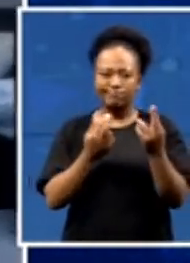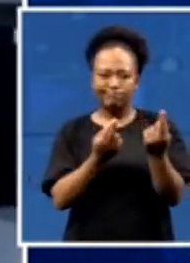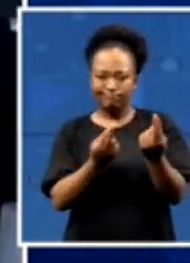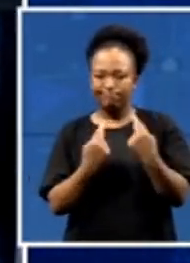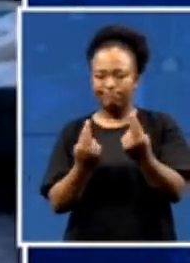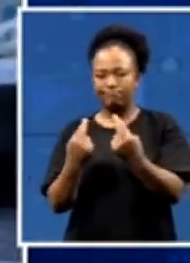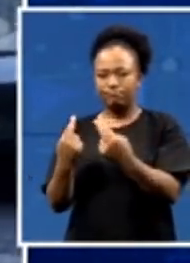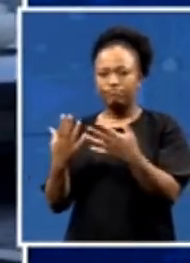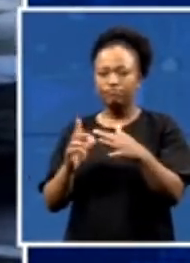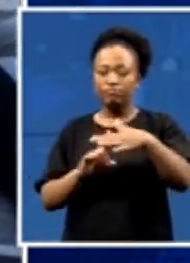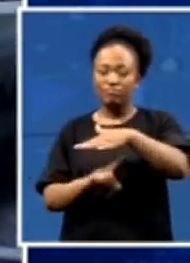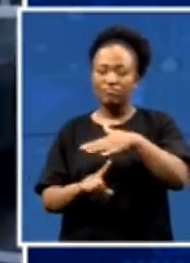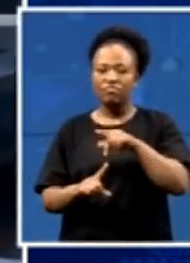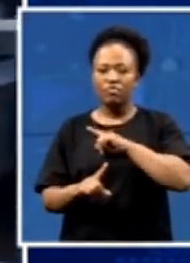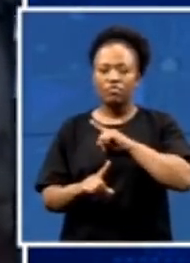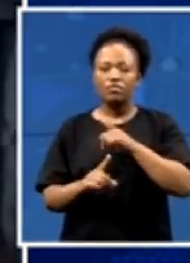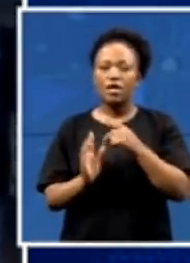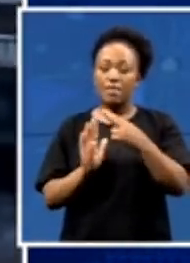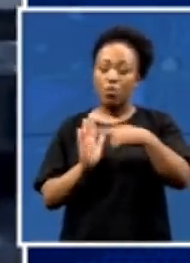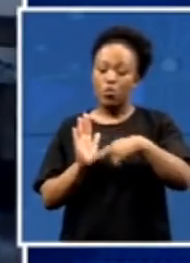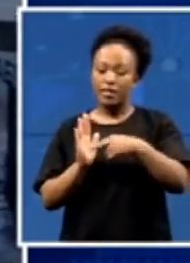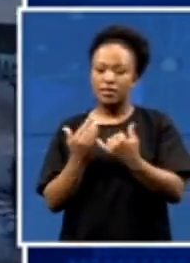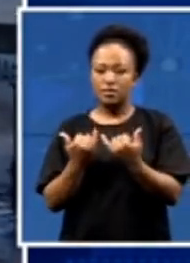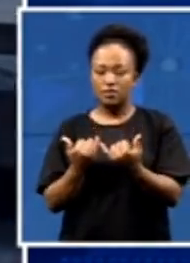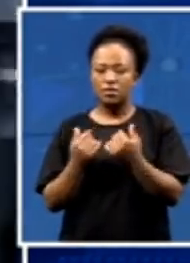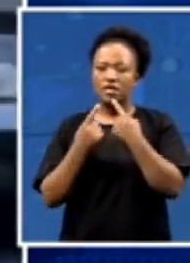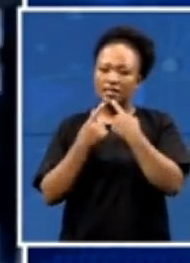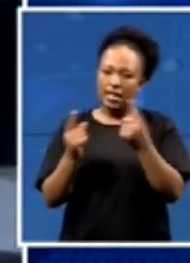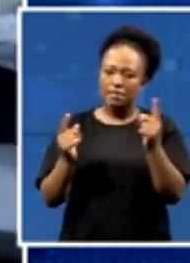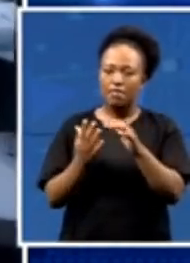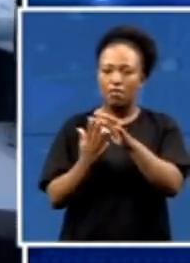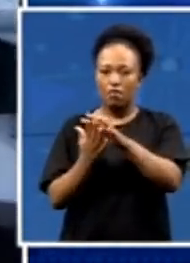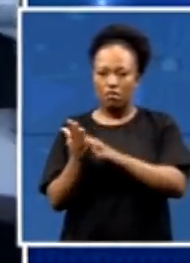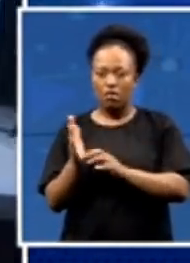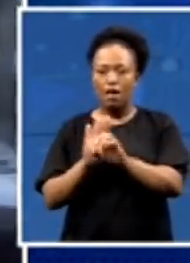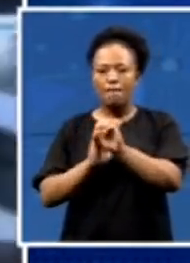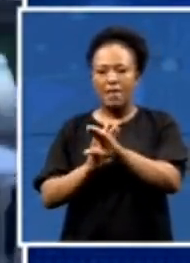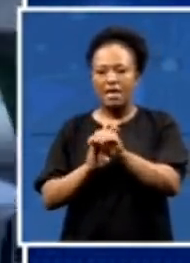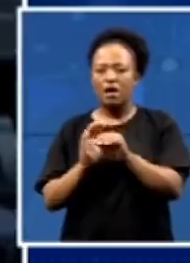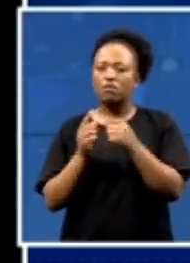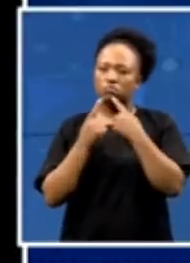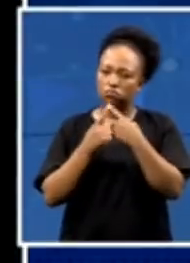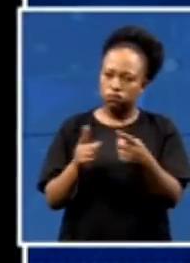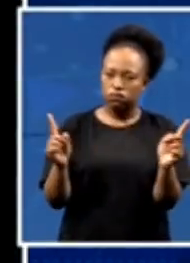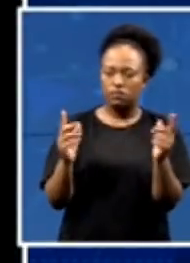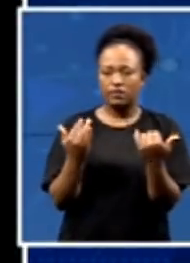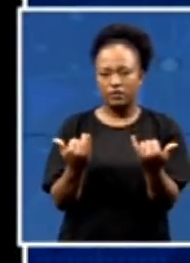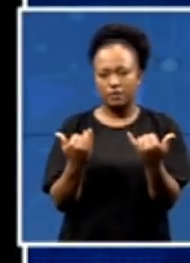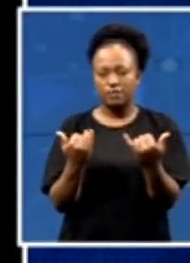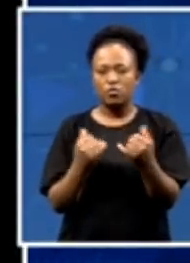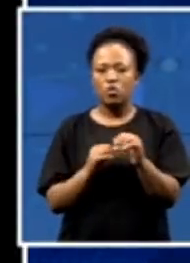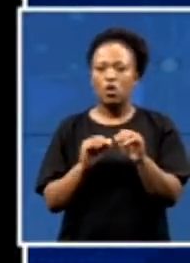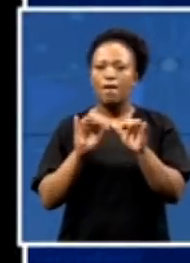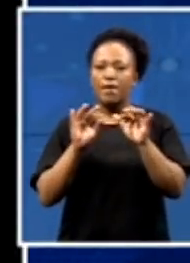read a statement from Major Response released today saying that 7 people and 2 dogs rescued